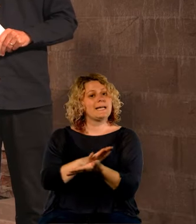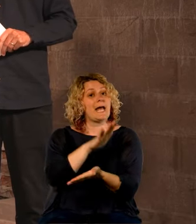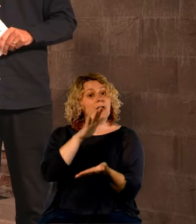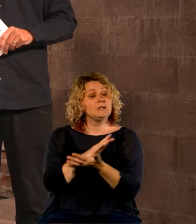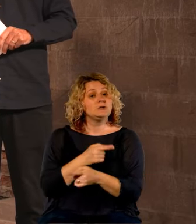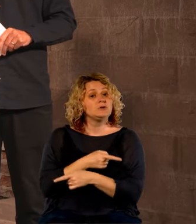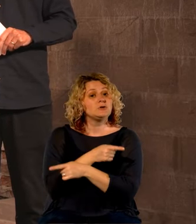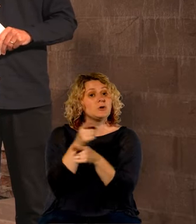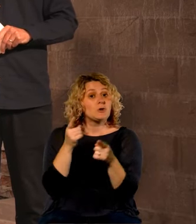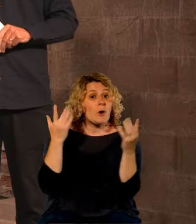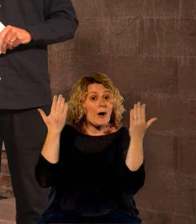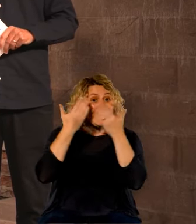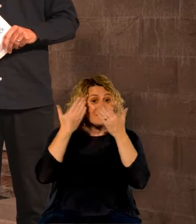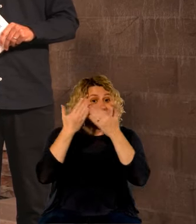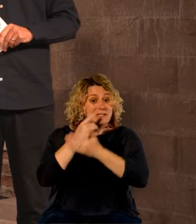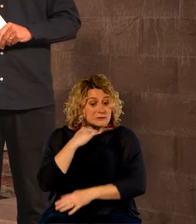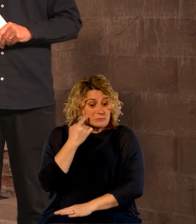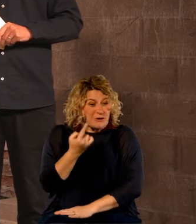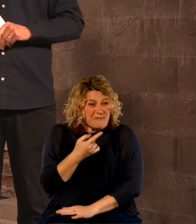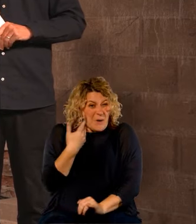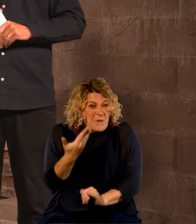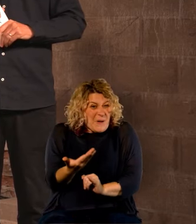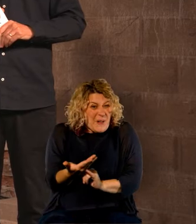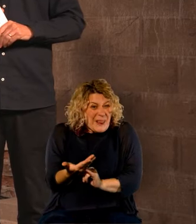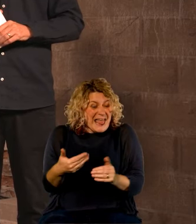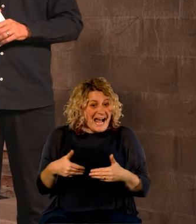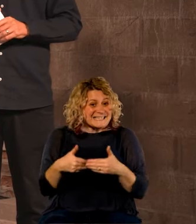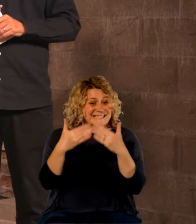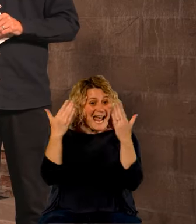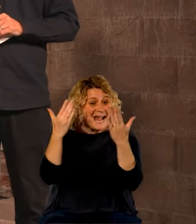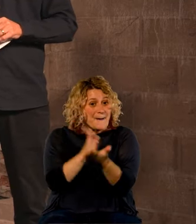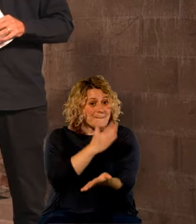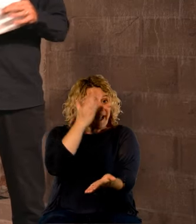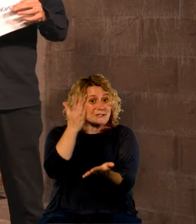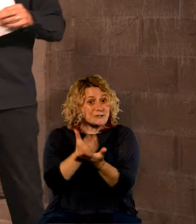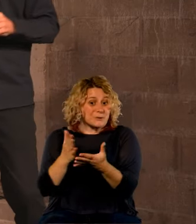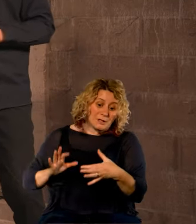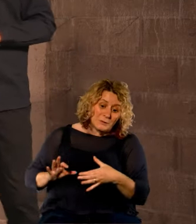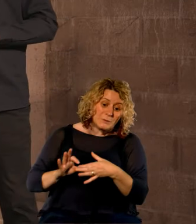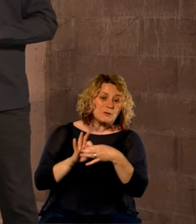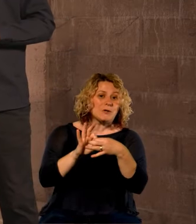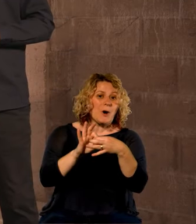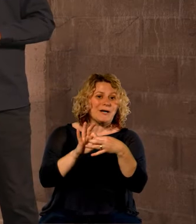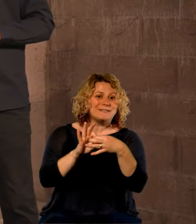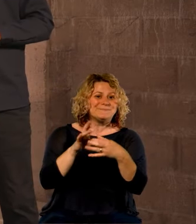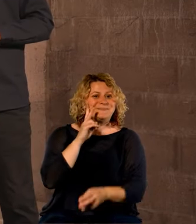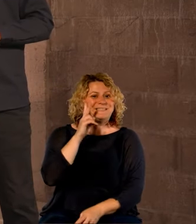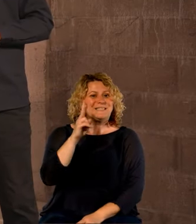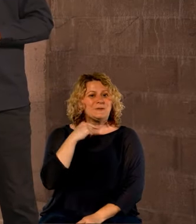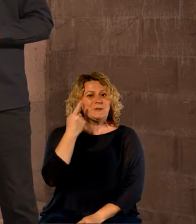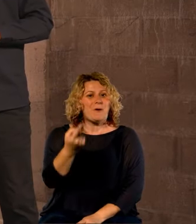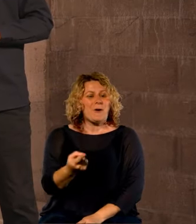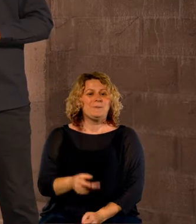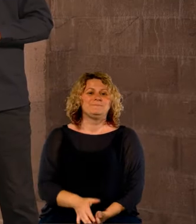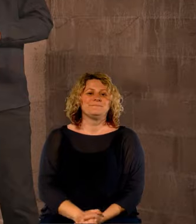And hey, tomorrow's our last day, so do plan to join us then. We'll hopefully see you tomorrow.